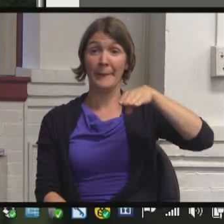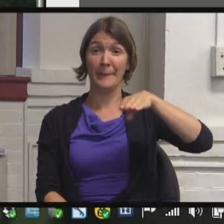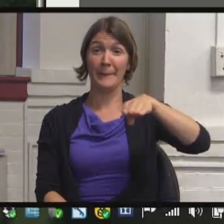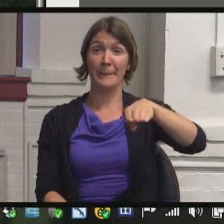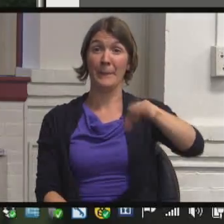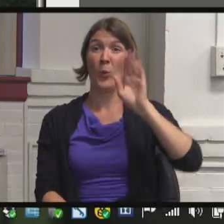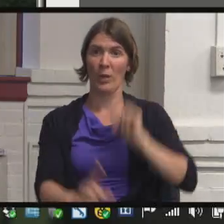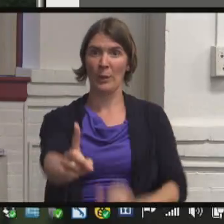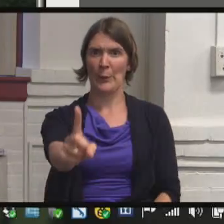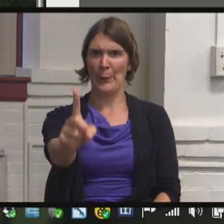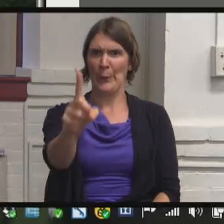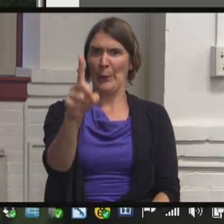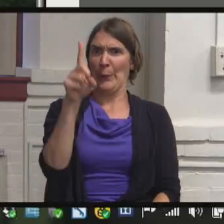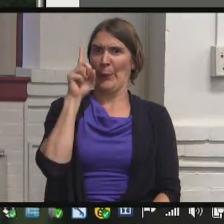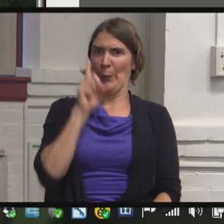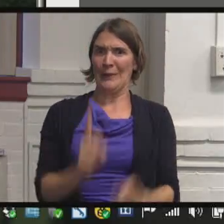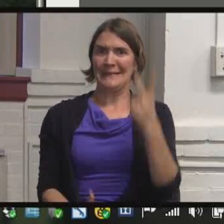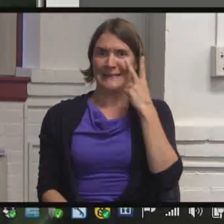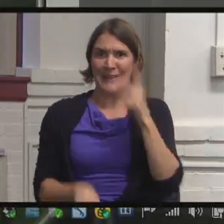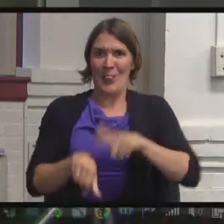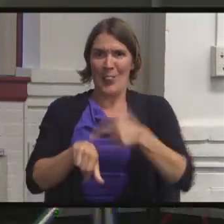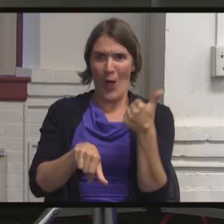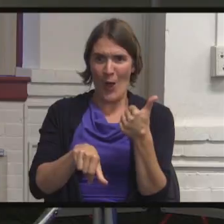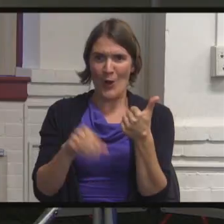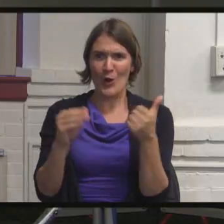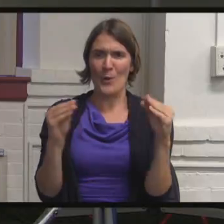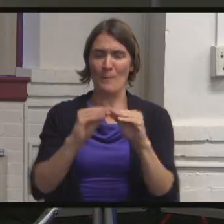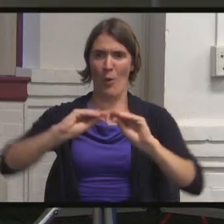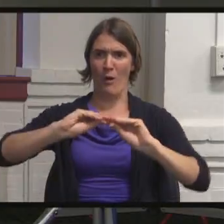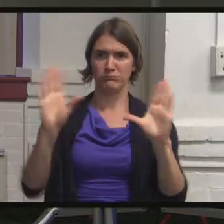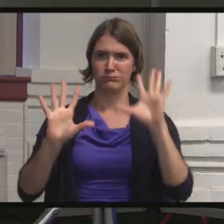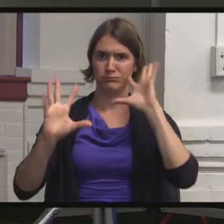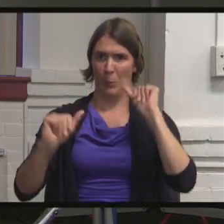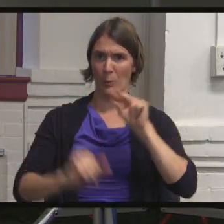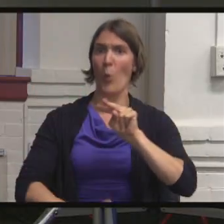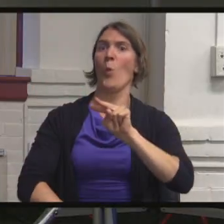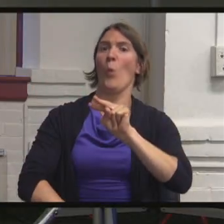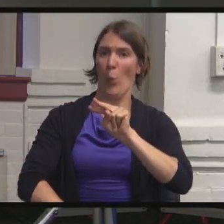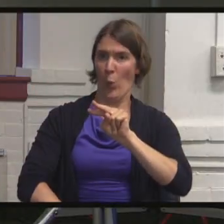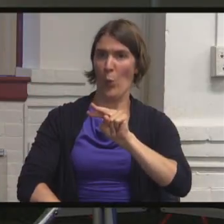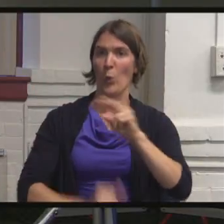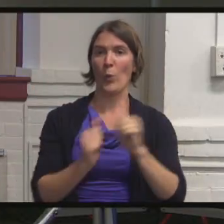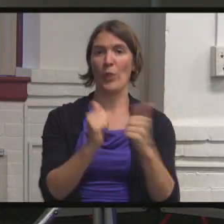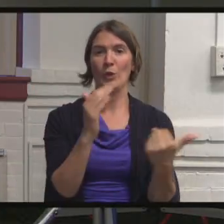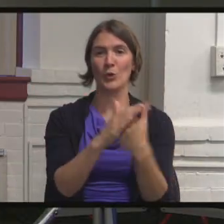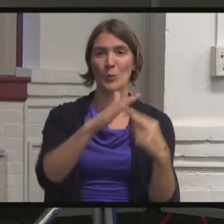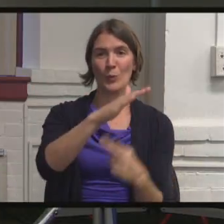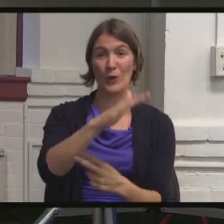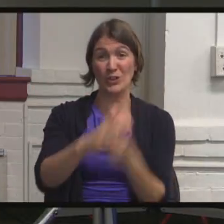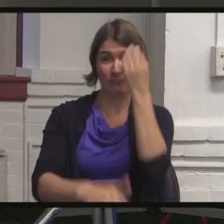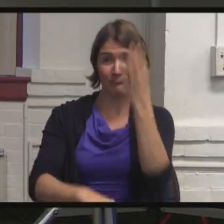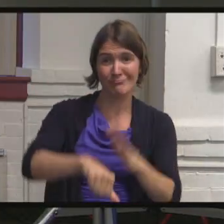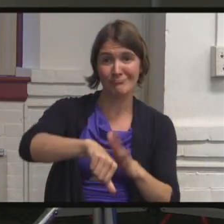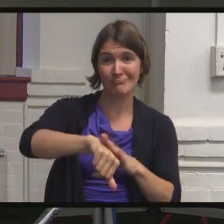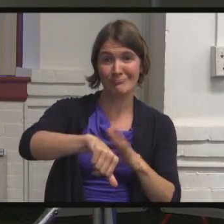line of sight for a longer period of time than you might be able to determine from the existing roadway. And the state